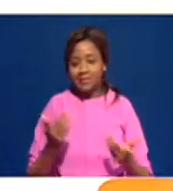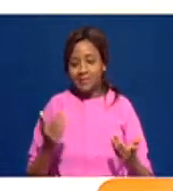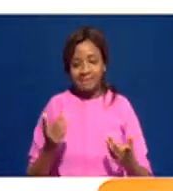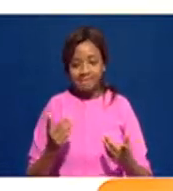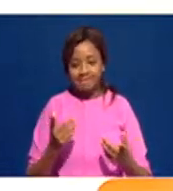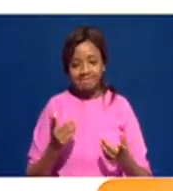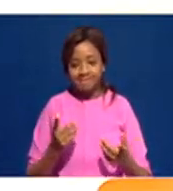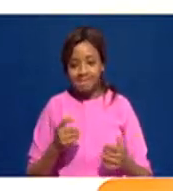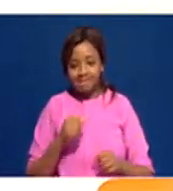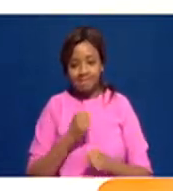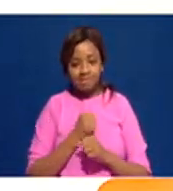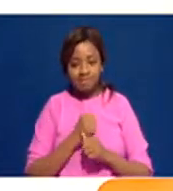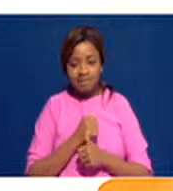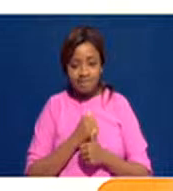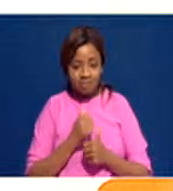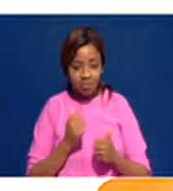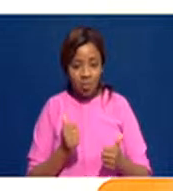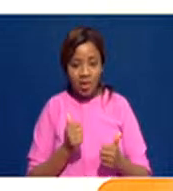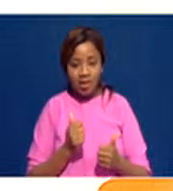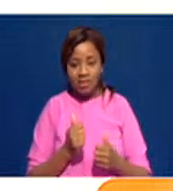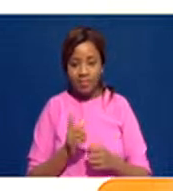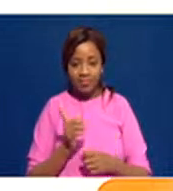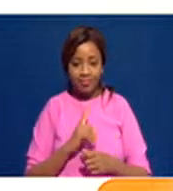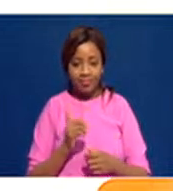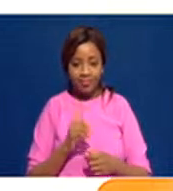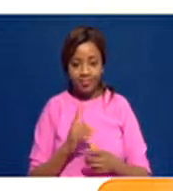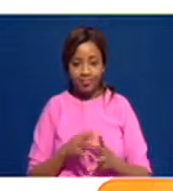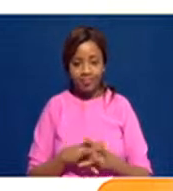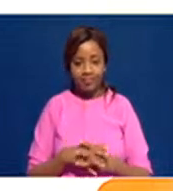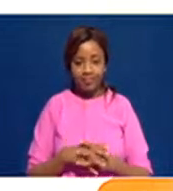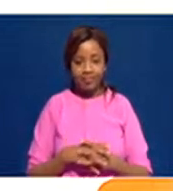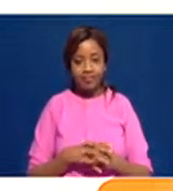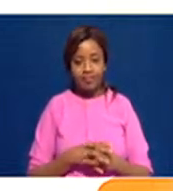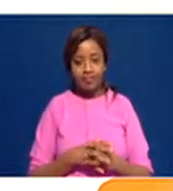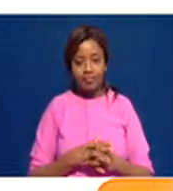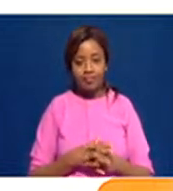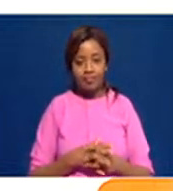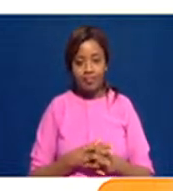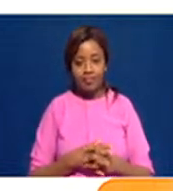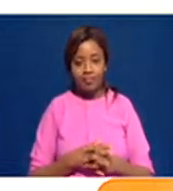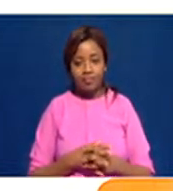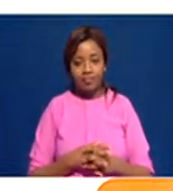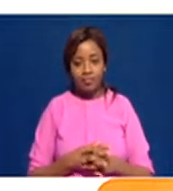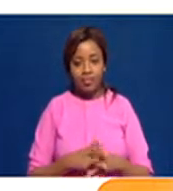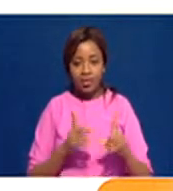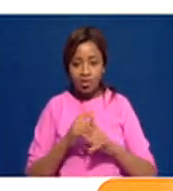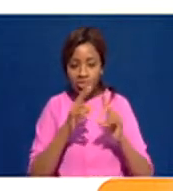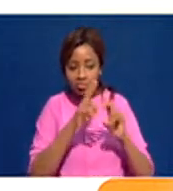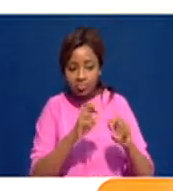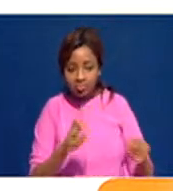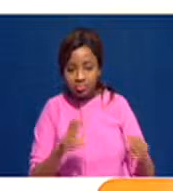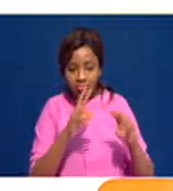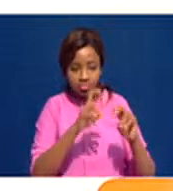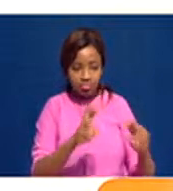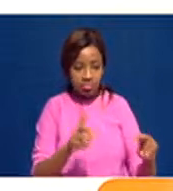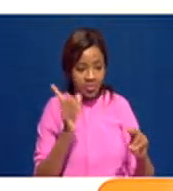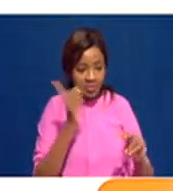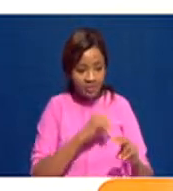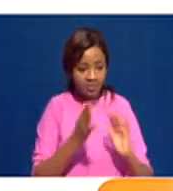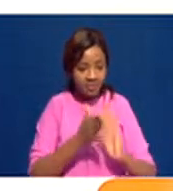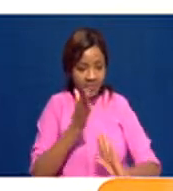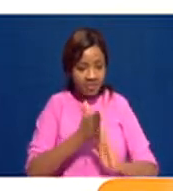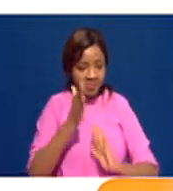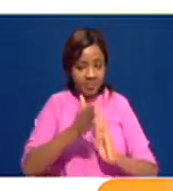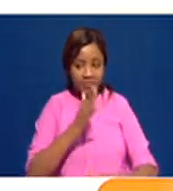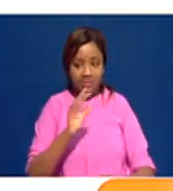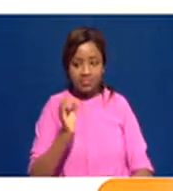the administration of cargo and reaches, clearing it, going through inspections that have already been done. We've had the